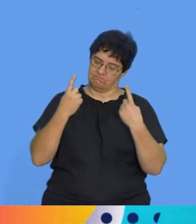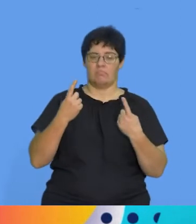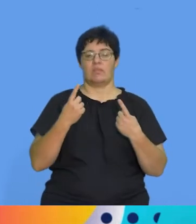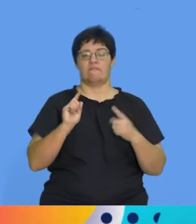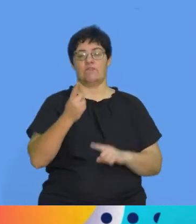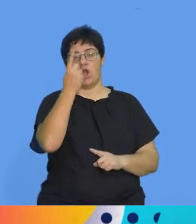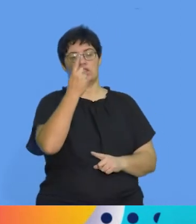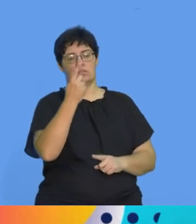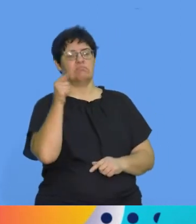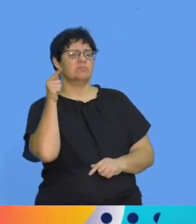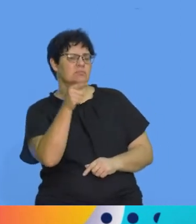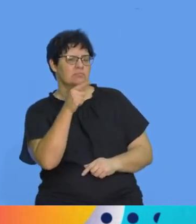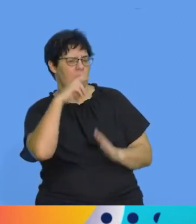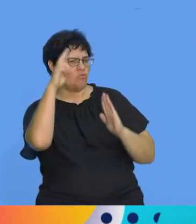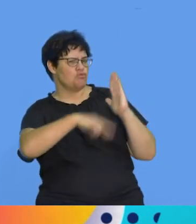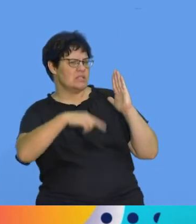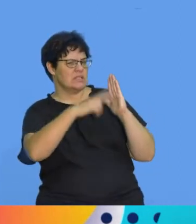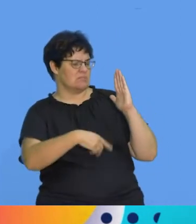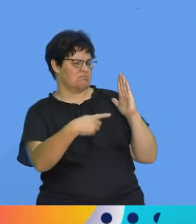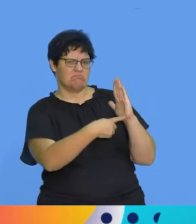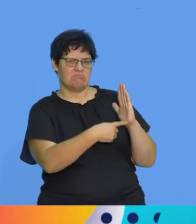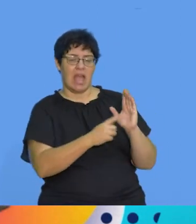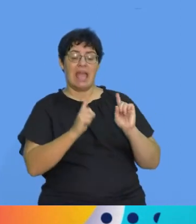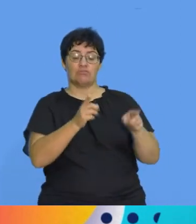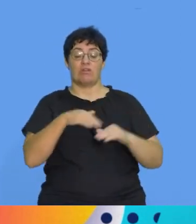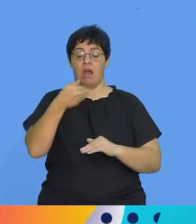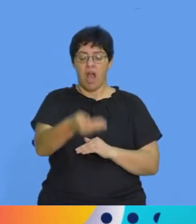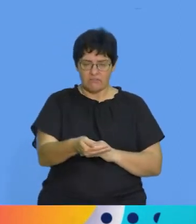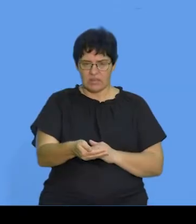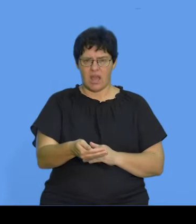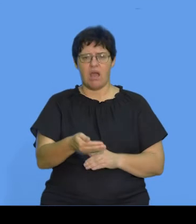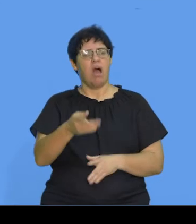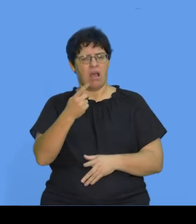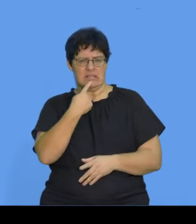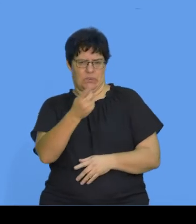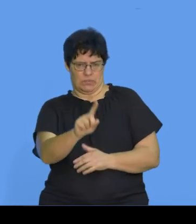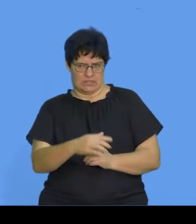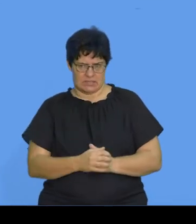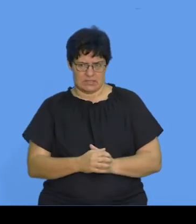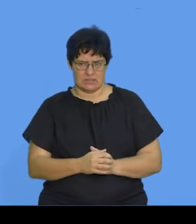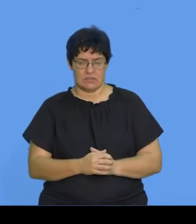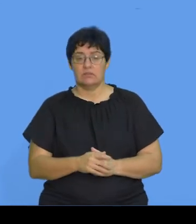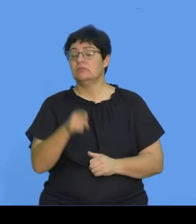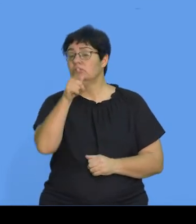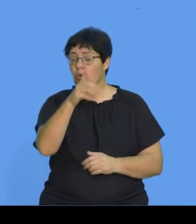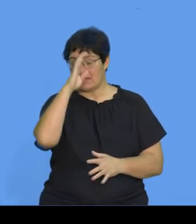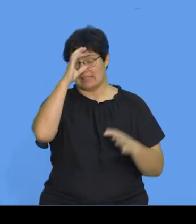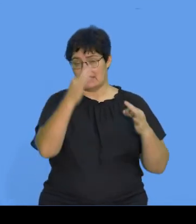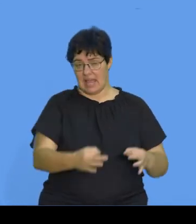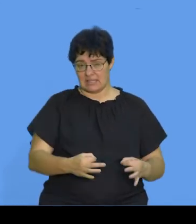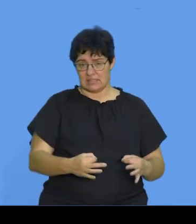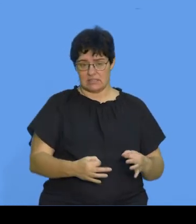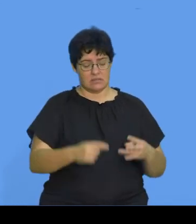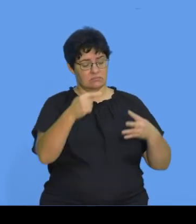time. And you need to read what the instructions say. Let's go through the instructions. It says, decide if each of